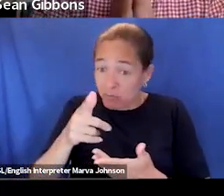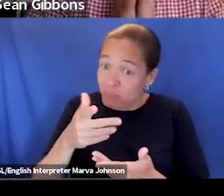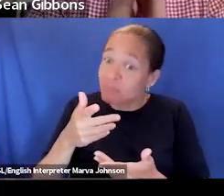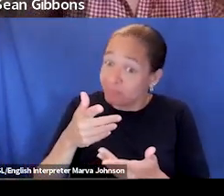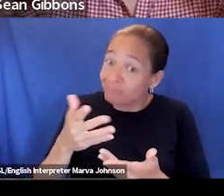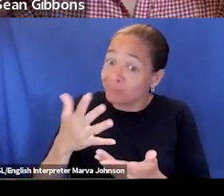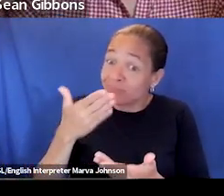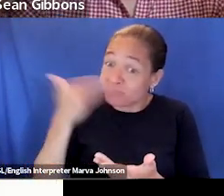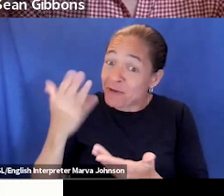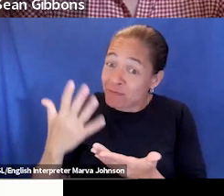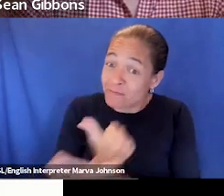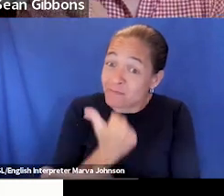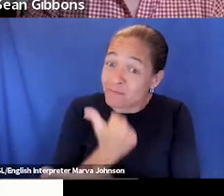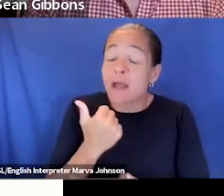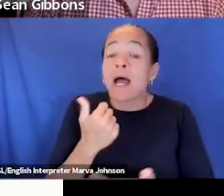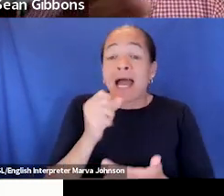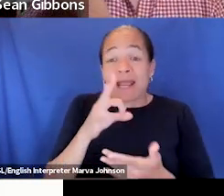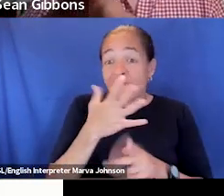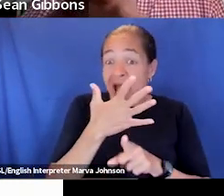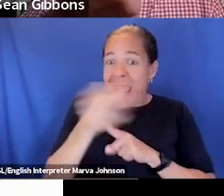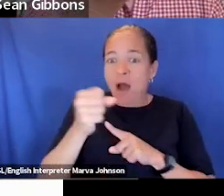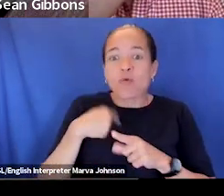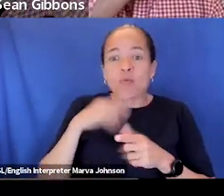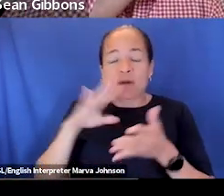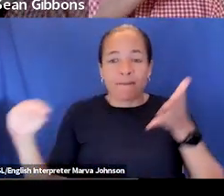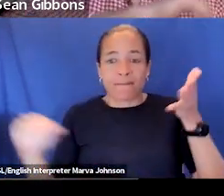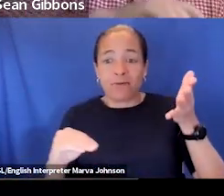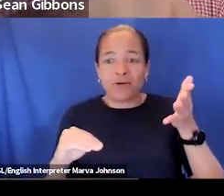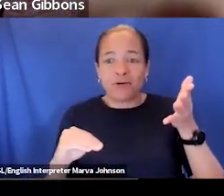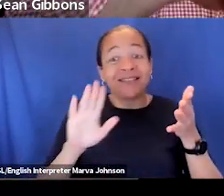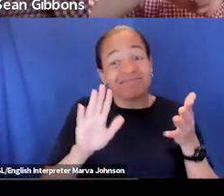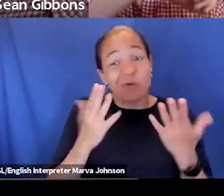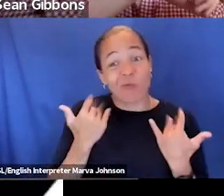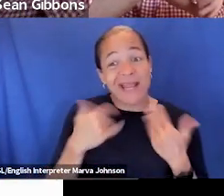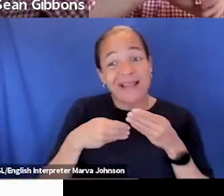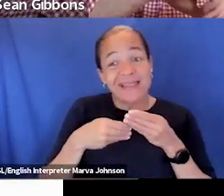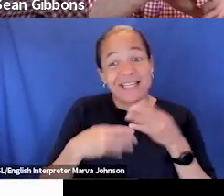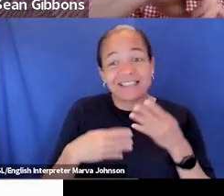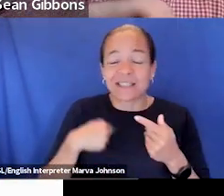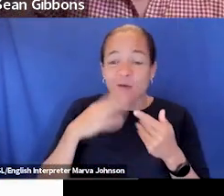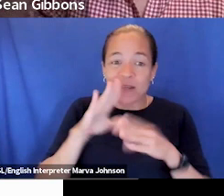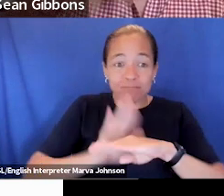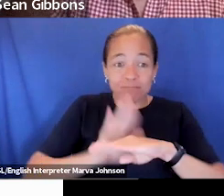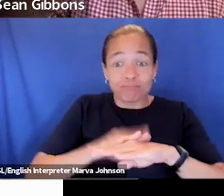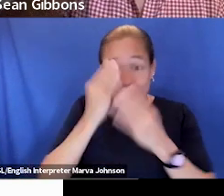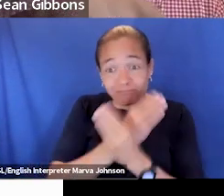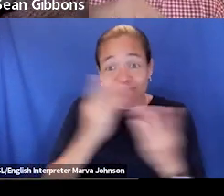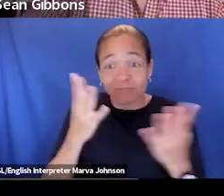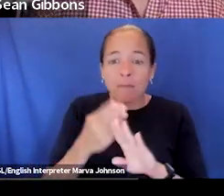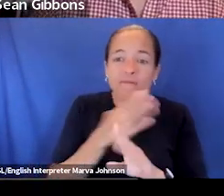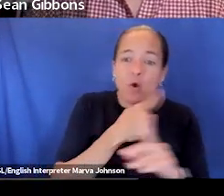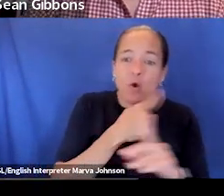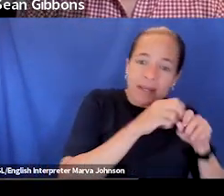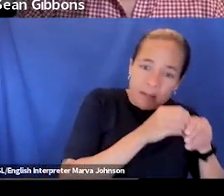put folks on what we call the dreaded wait list, and we don't want you to be one of them. So you're getting a heads up before we tell everybody else. Please, please, please